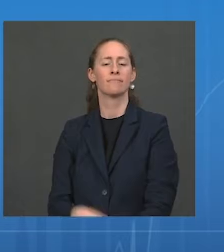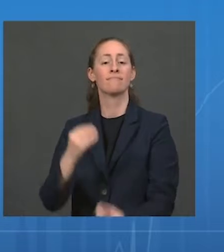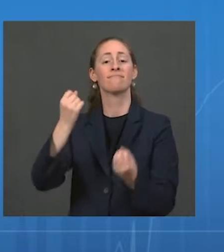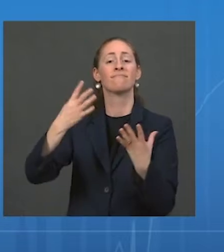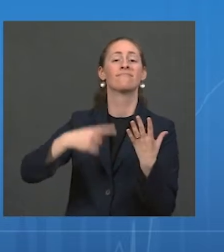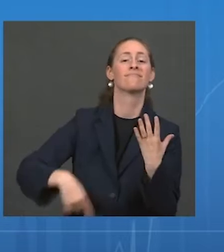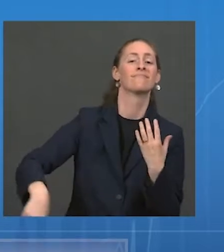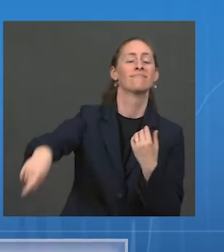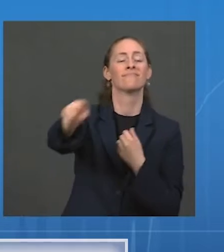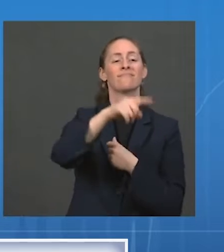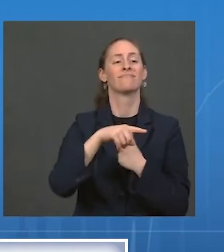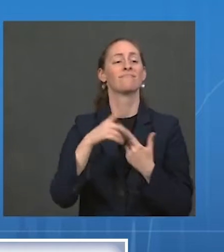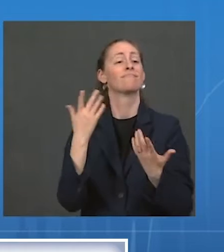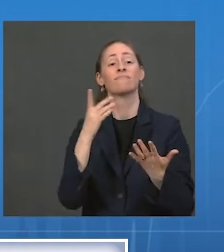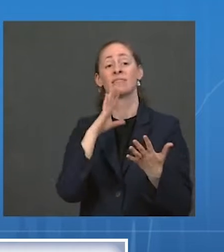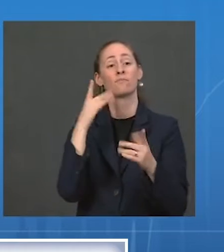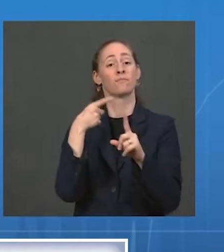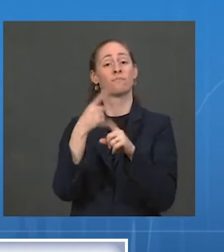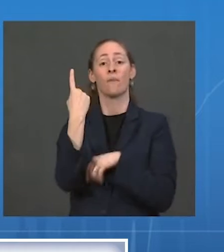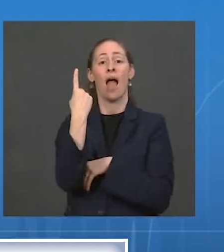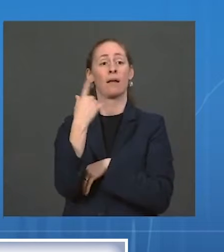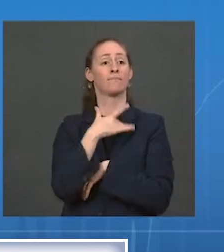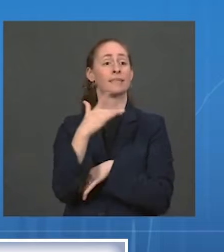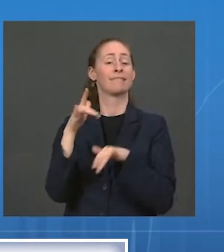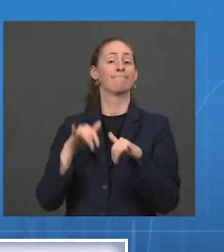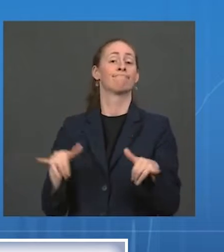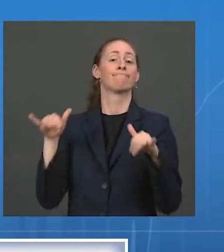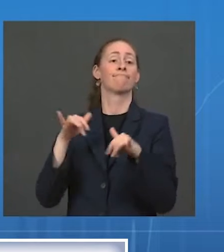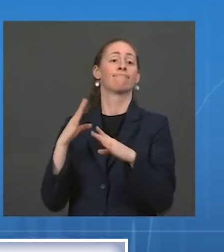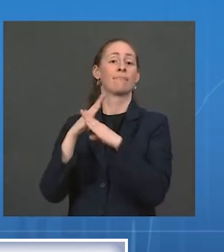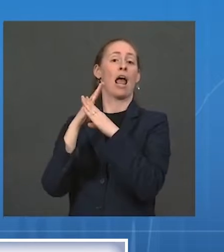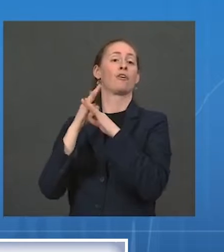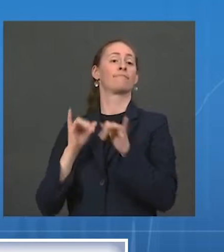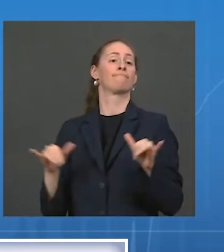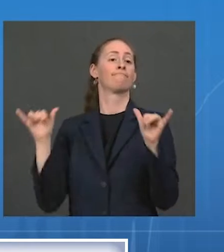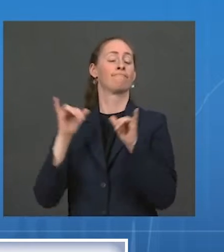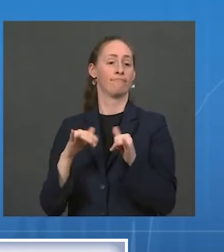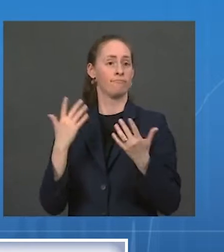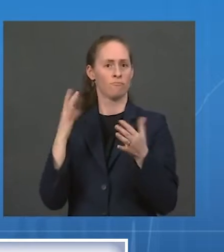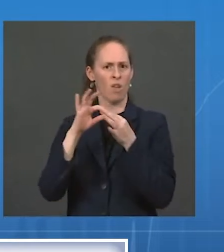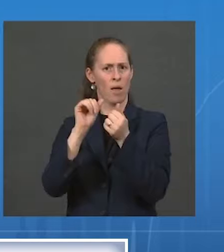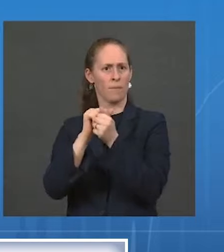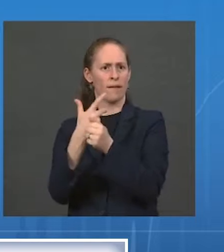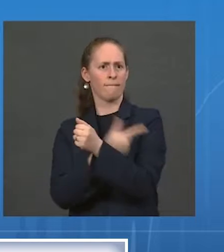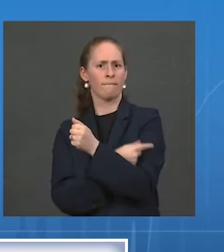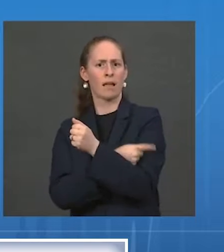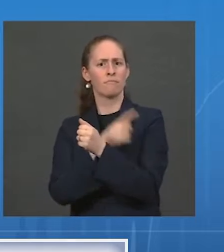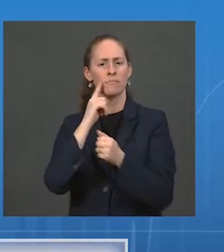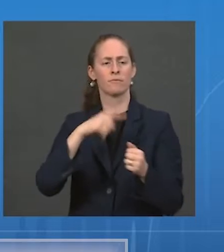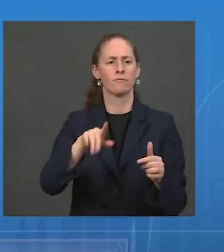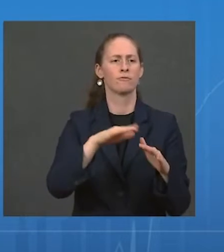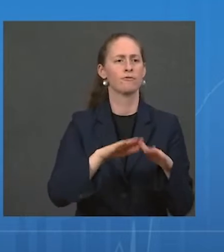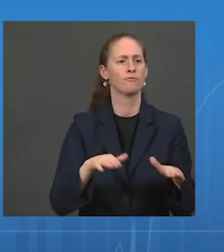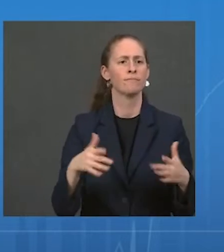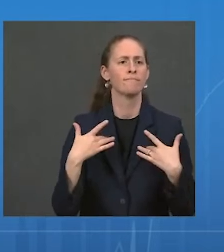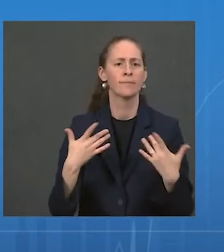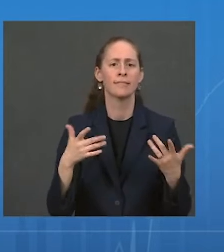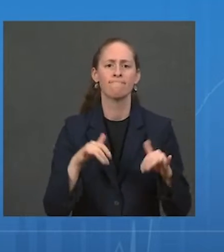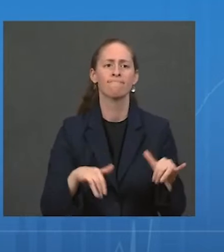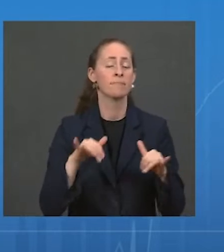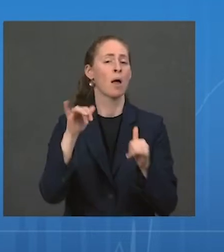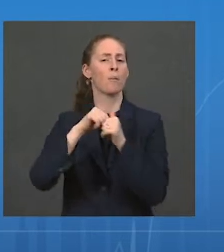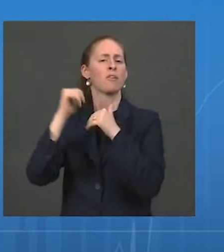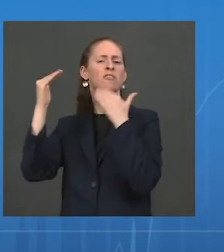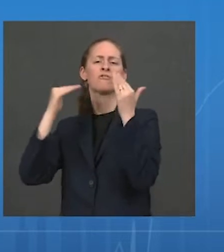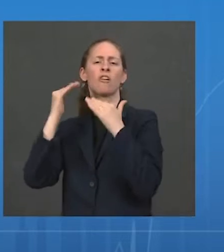of the barriers and challenges we will face to getting vaccines to children is a similar barrier we face with adults, which is that there's a